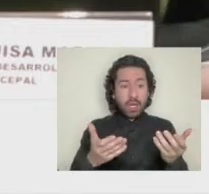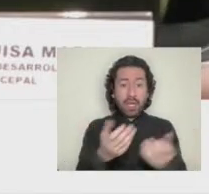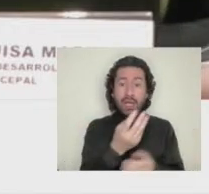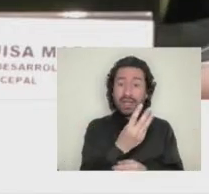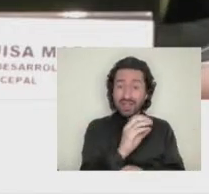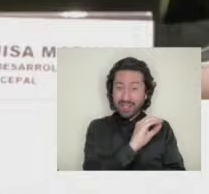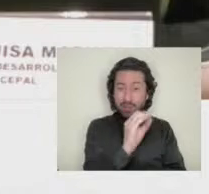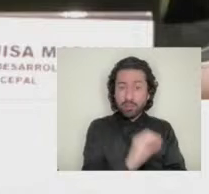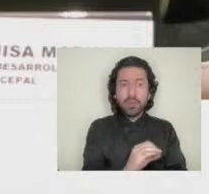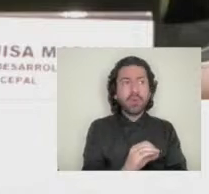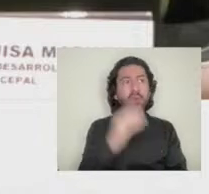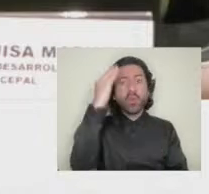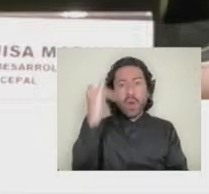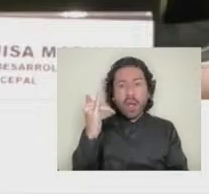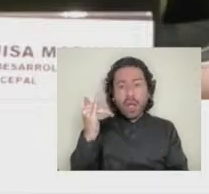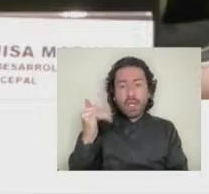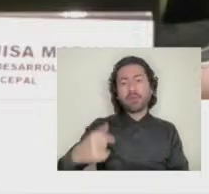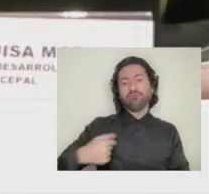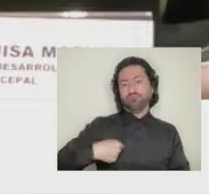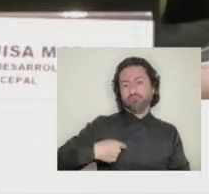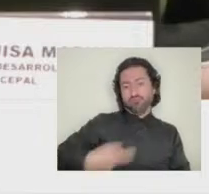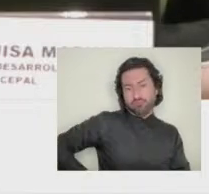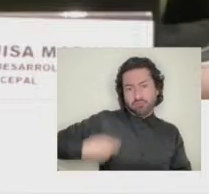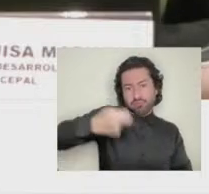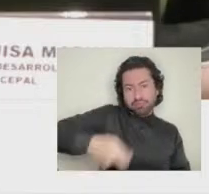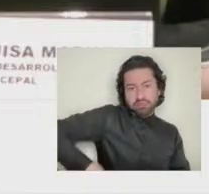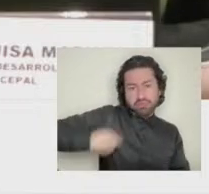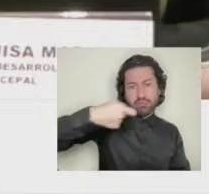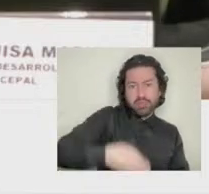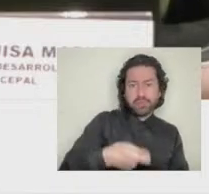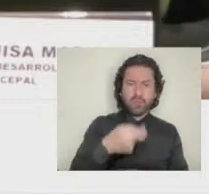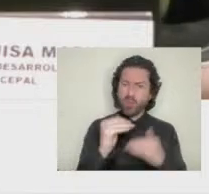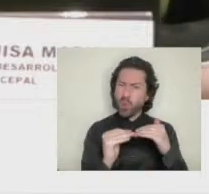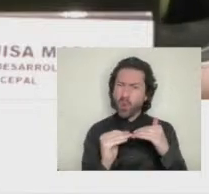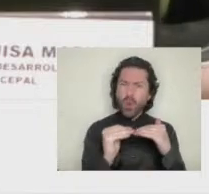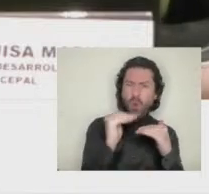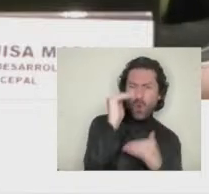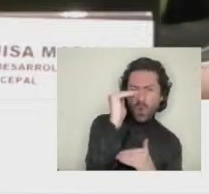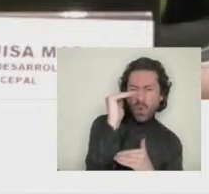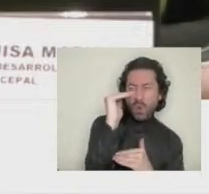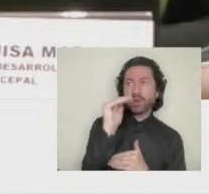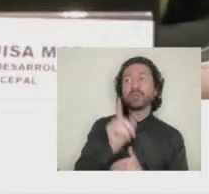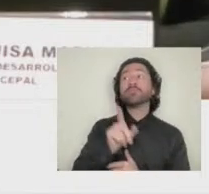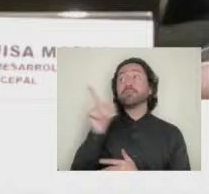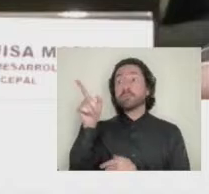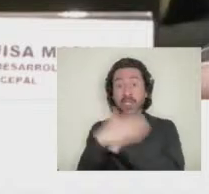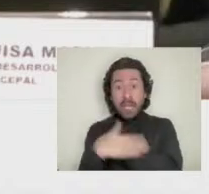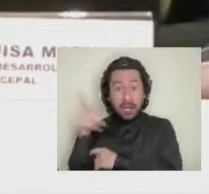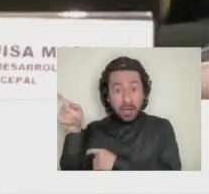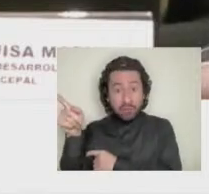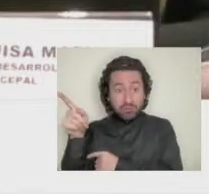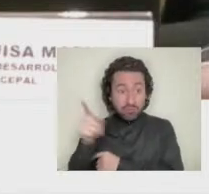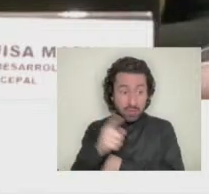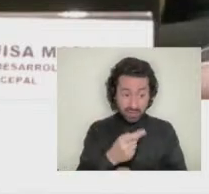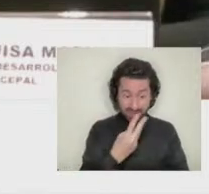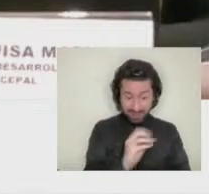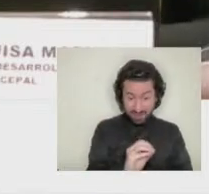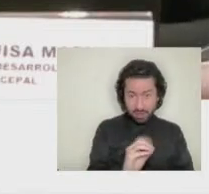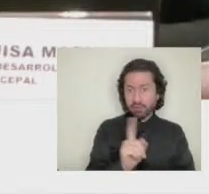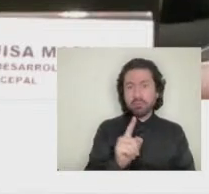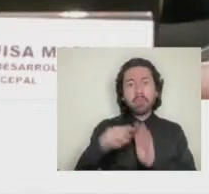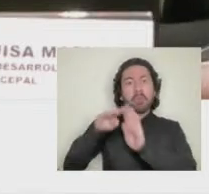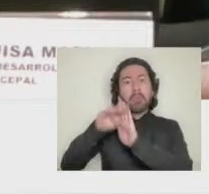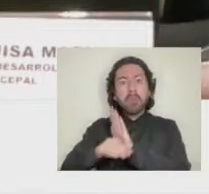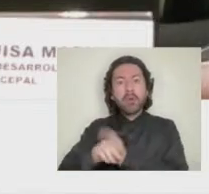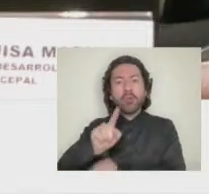from out-of-pocket spending. This is very high when you compare to OECD countries, where this figure